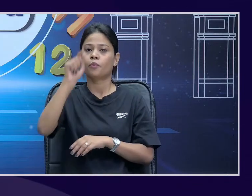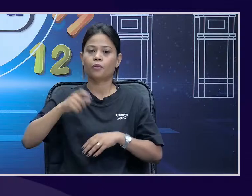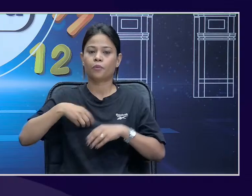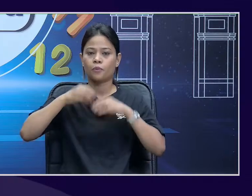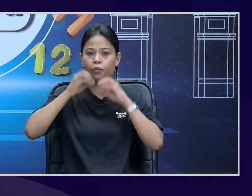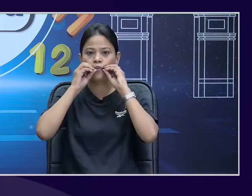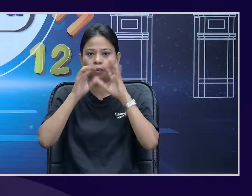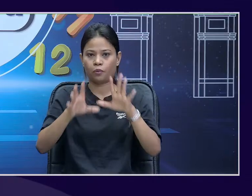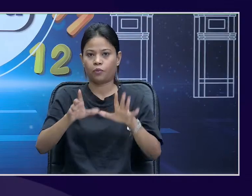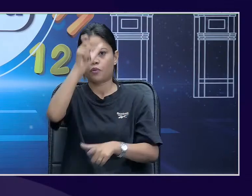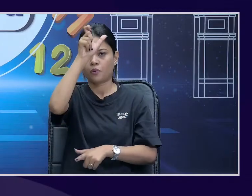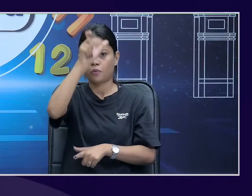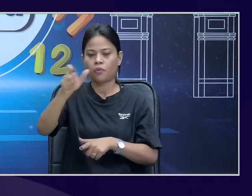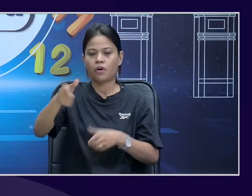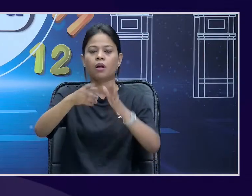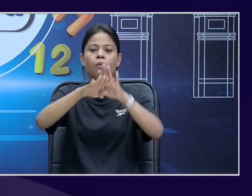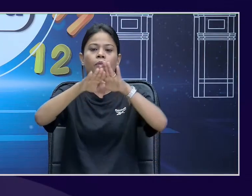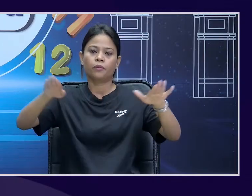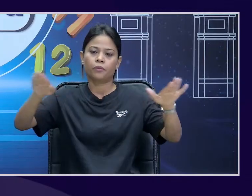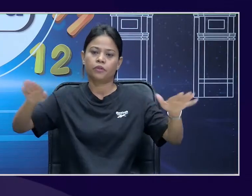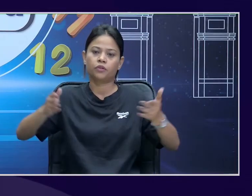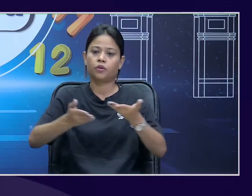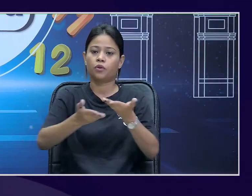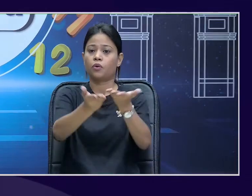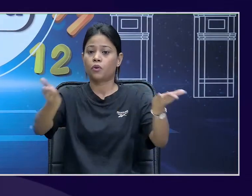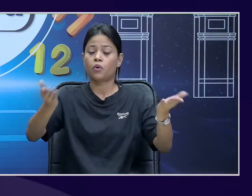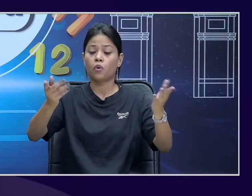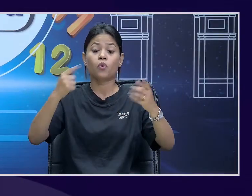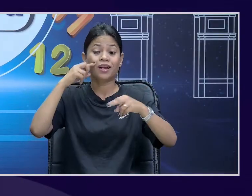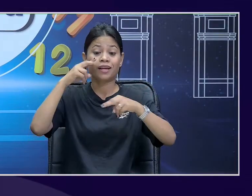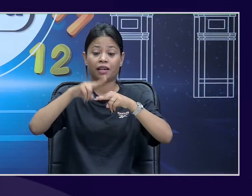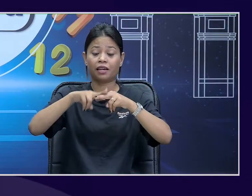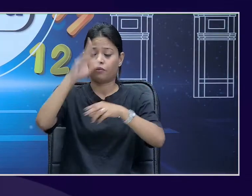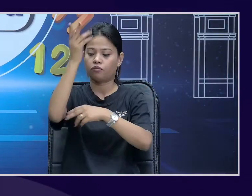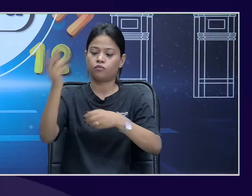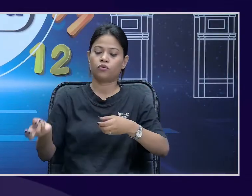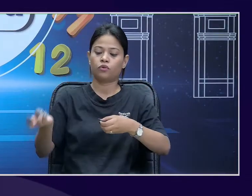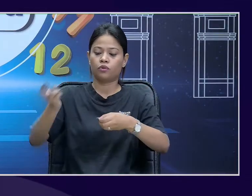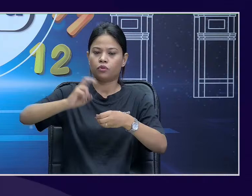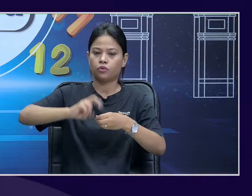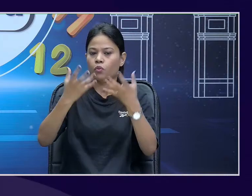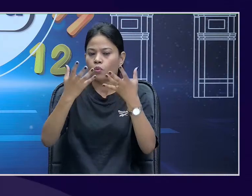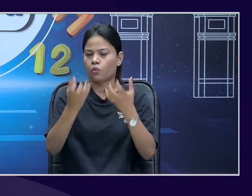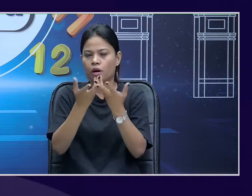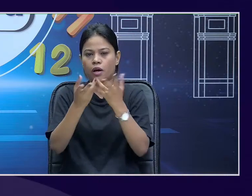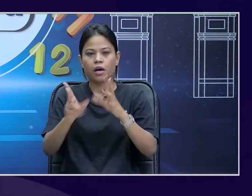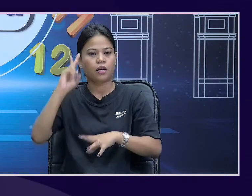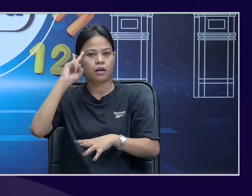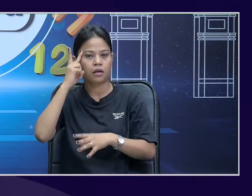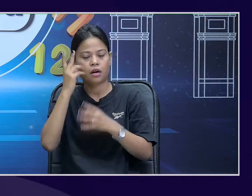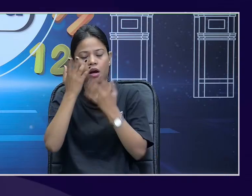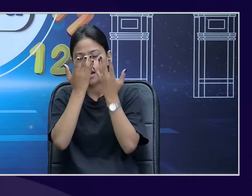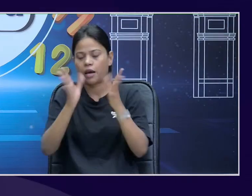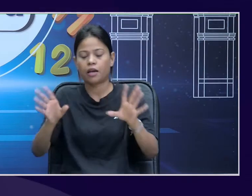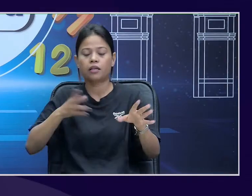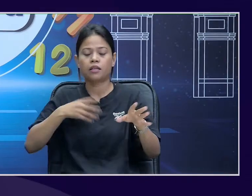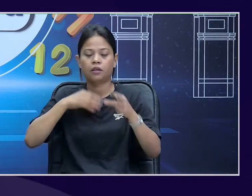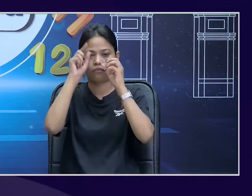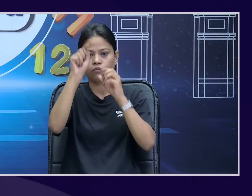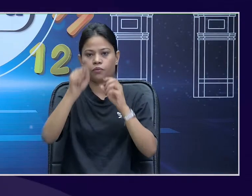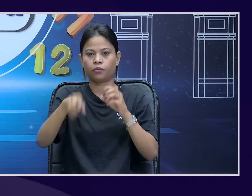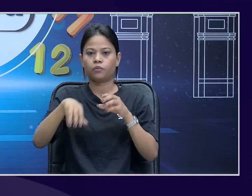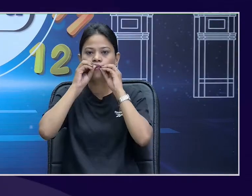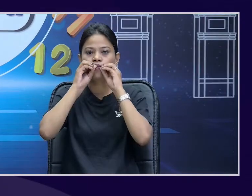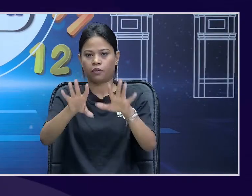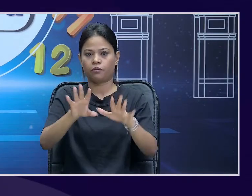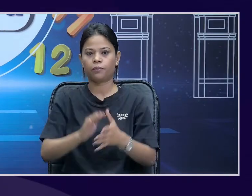information to all our viewers and learners in case they want to participate in this live phone-in session. Dear learners and students, you can call us in